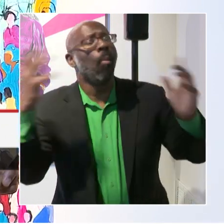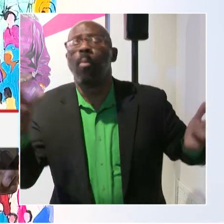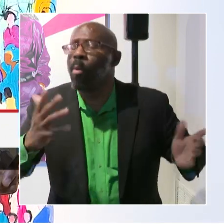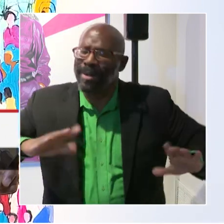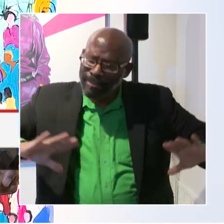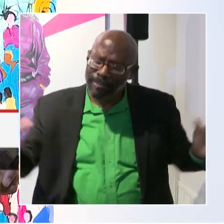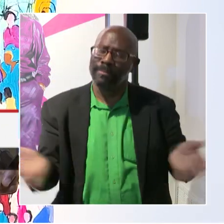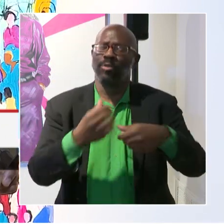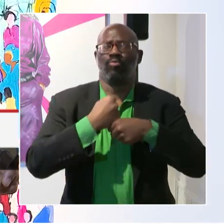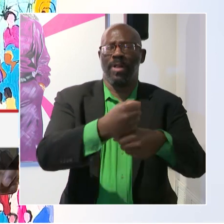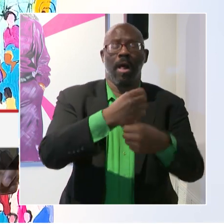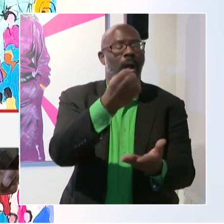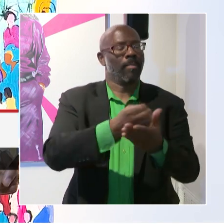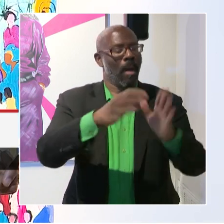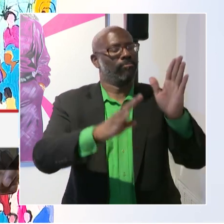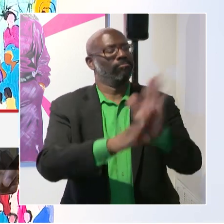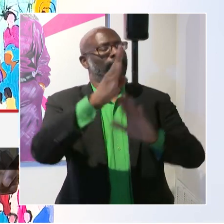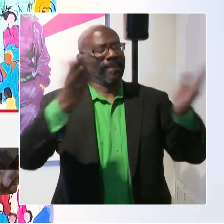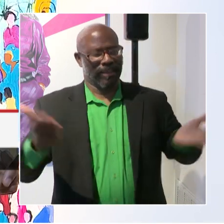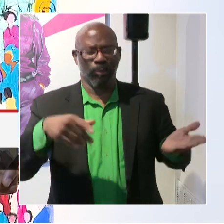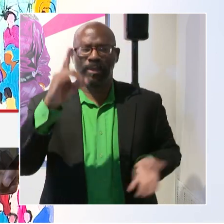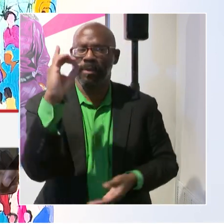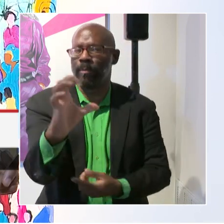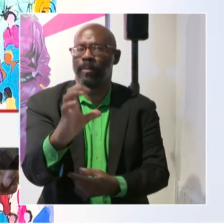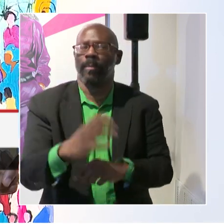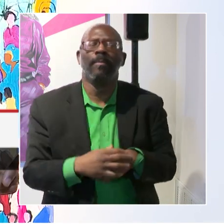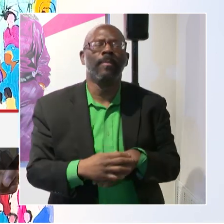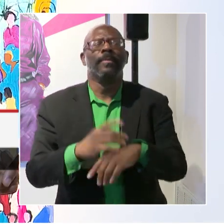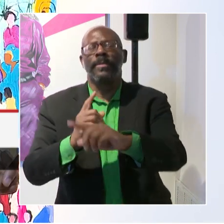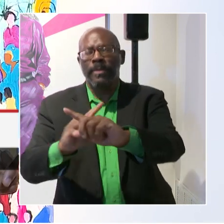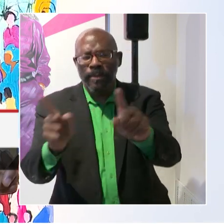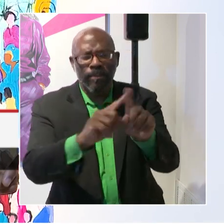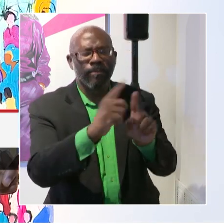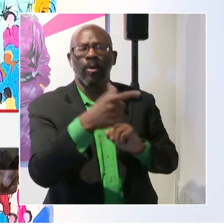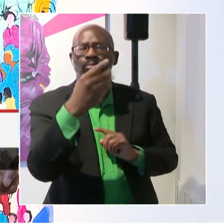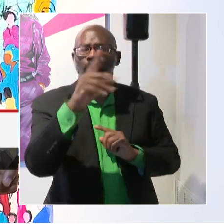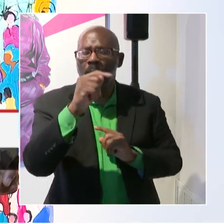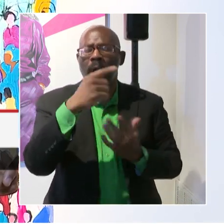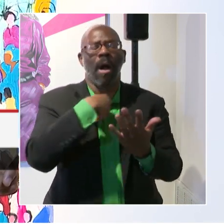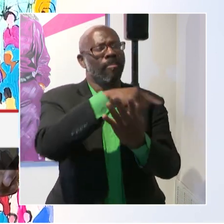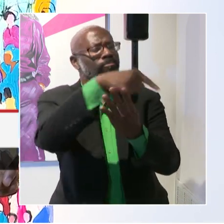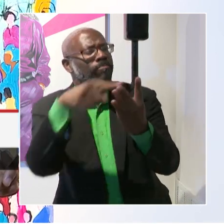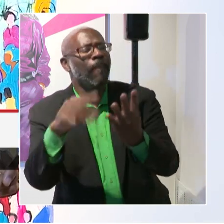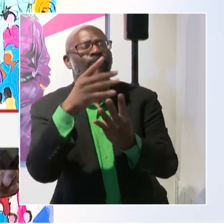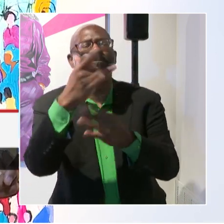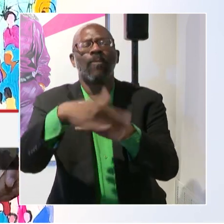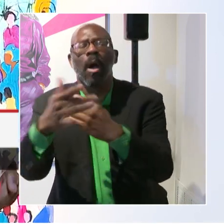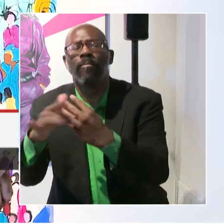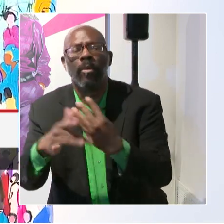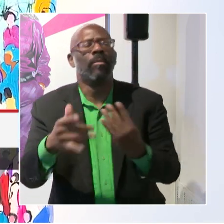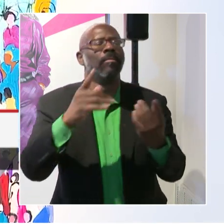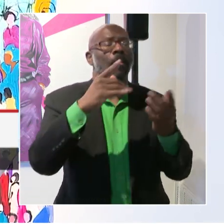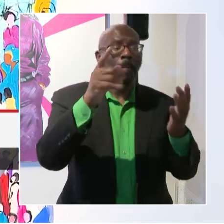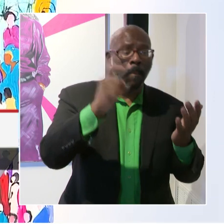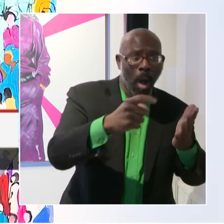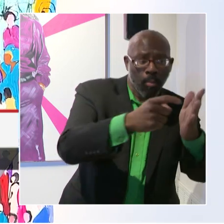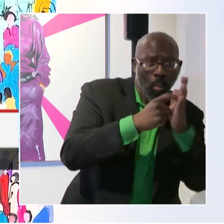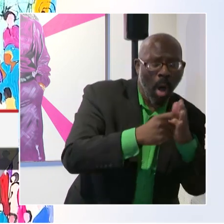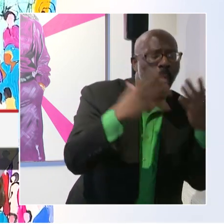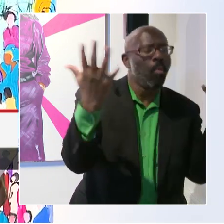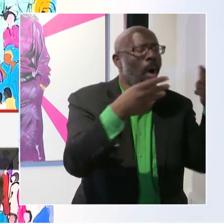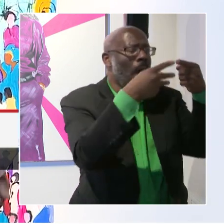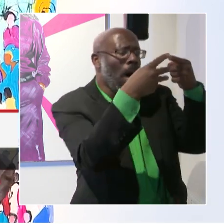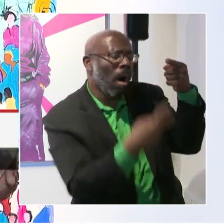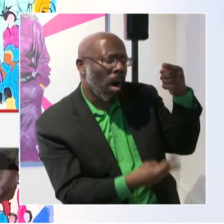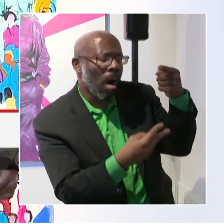eligible areas for programs like our Gray Street grants, we really are unlocking new opportunities for businesses to grow, to create